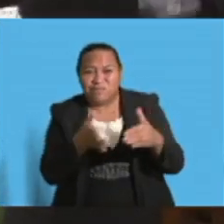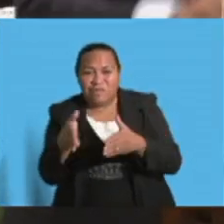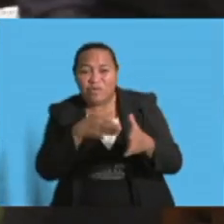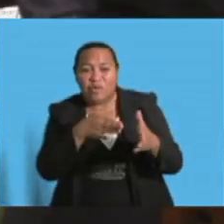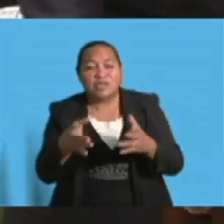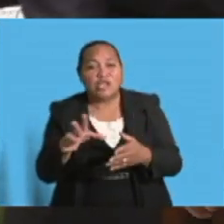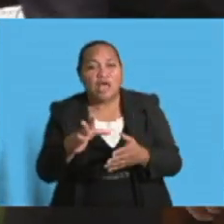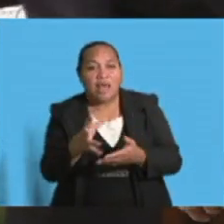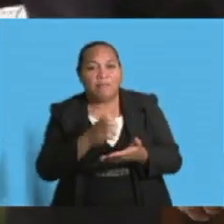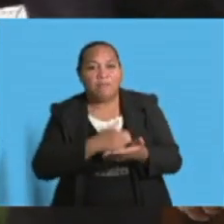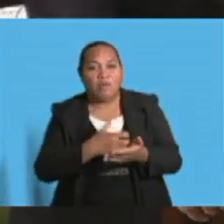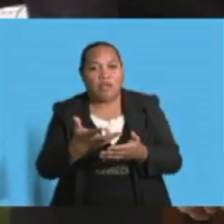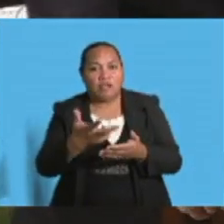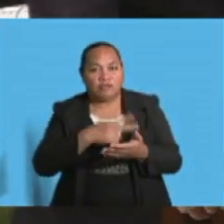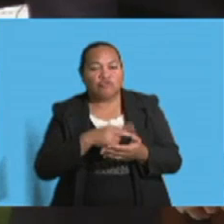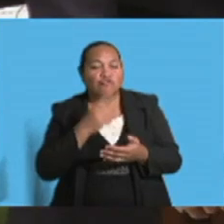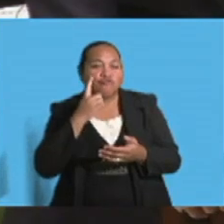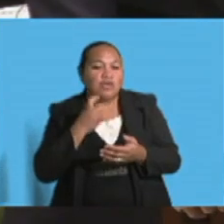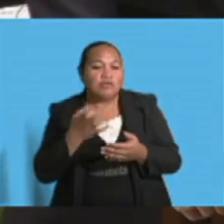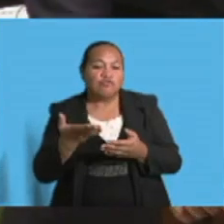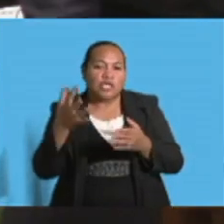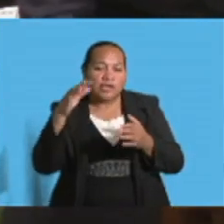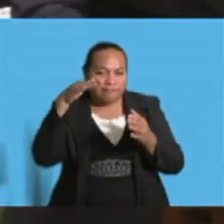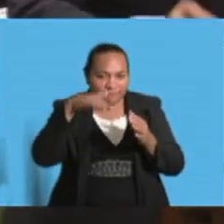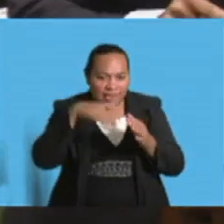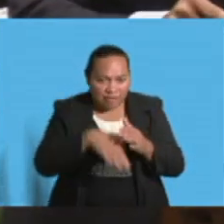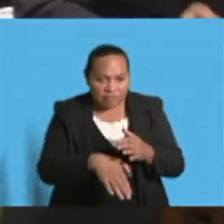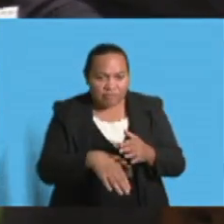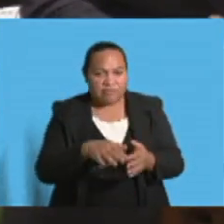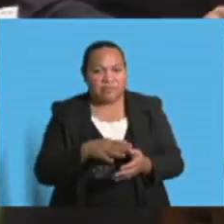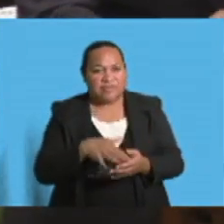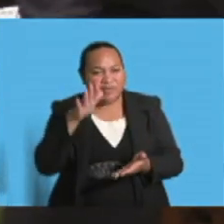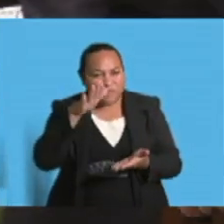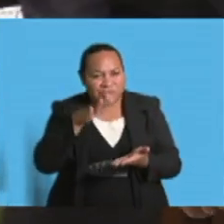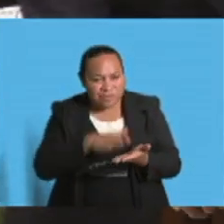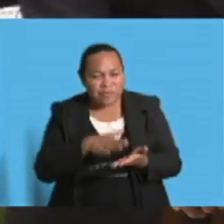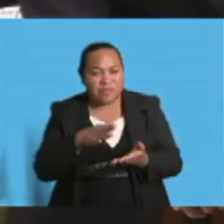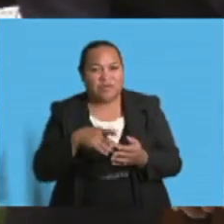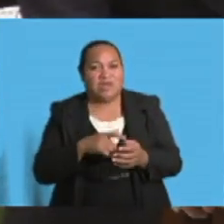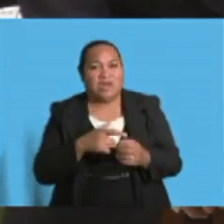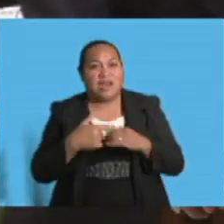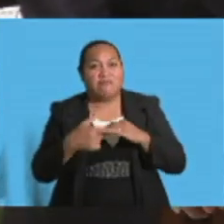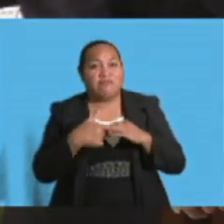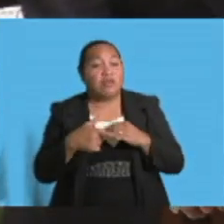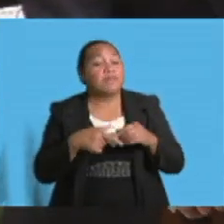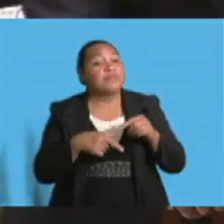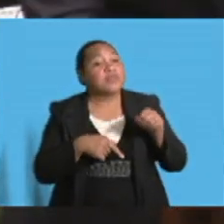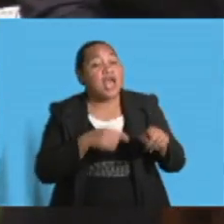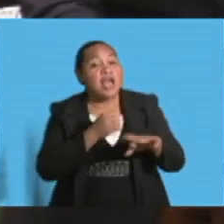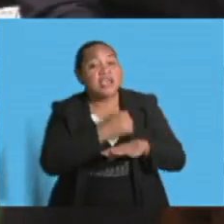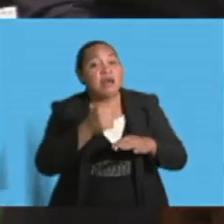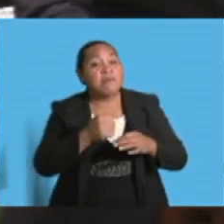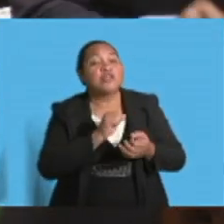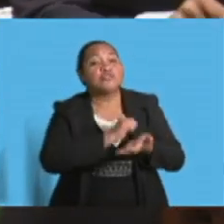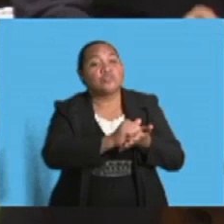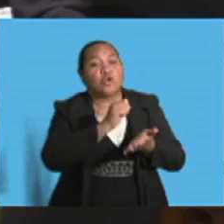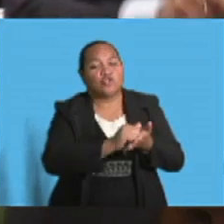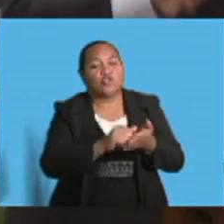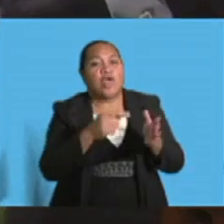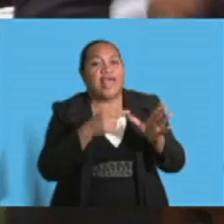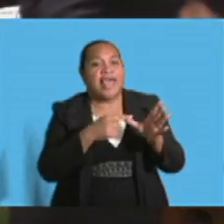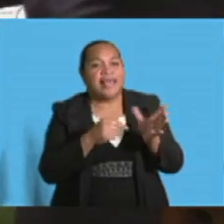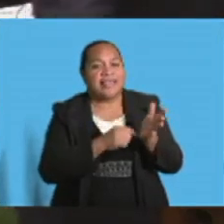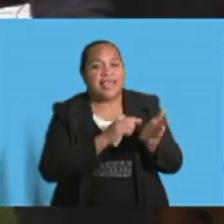employed to bring down the debt level. Government sold part of its holdings in the ATH to the FNPF at a